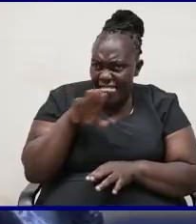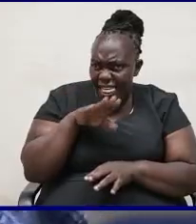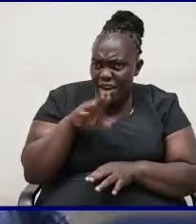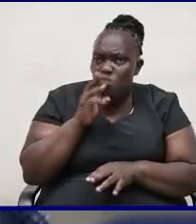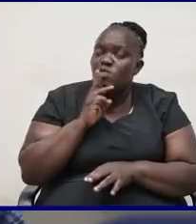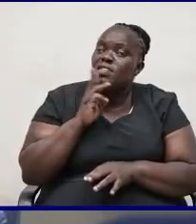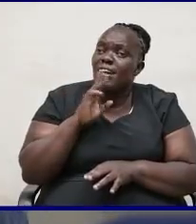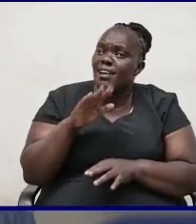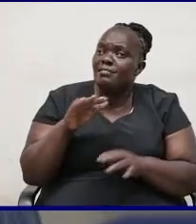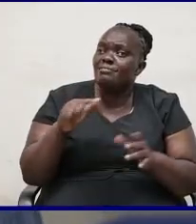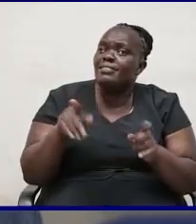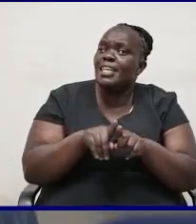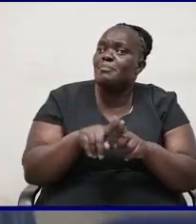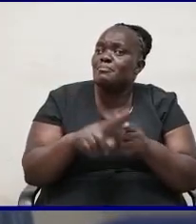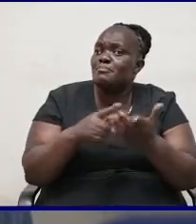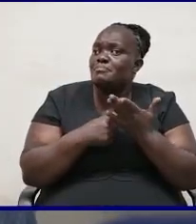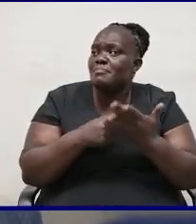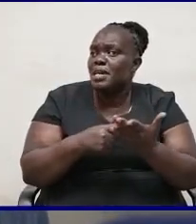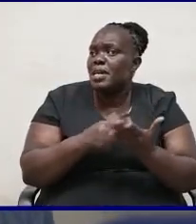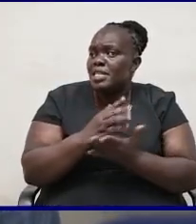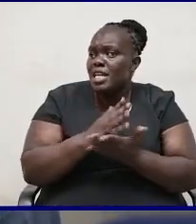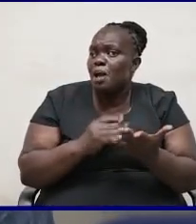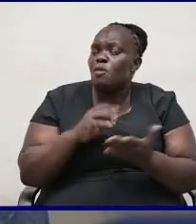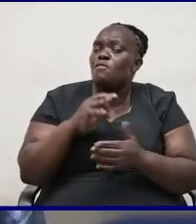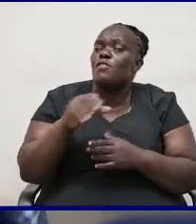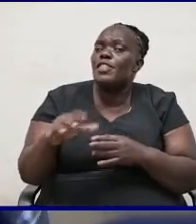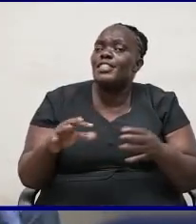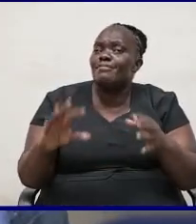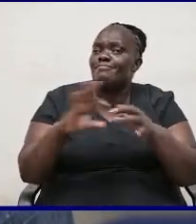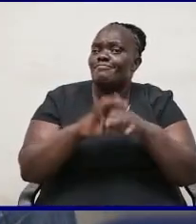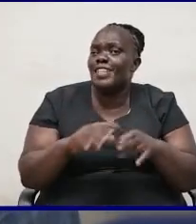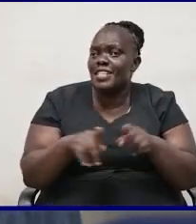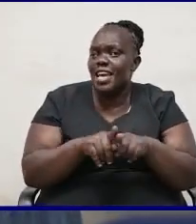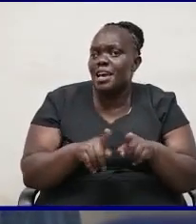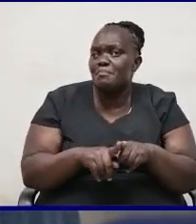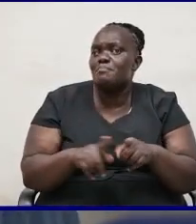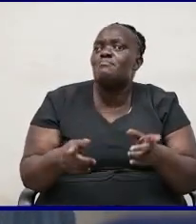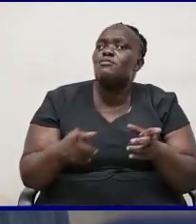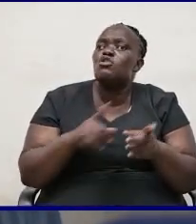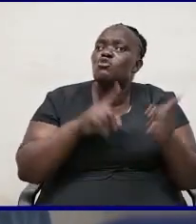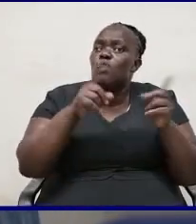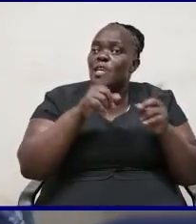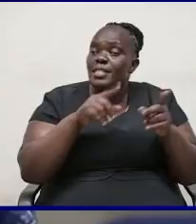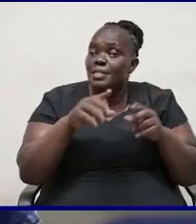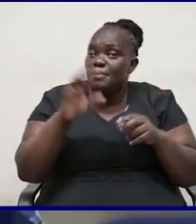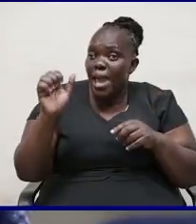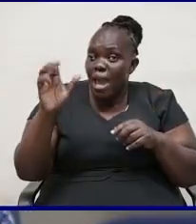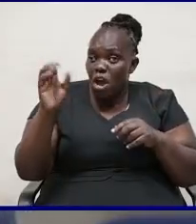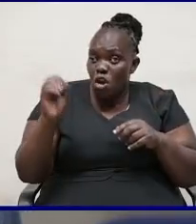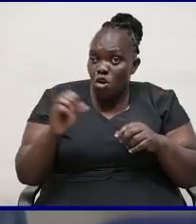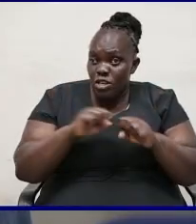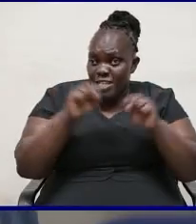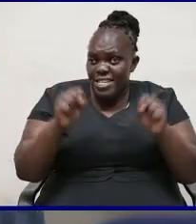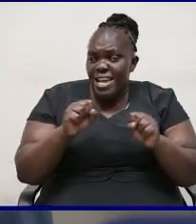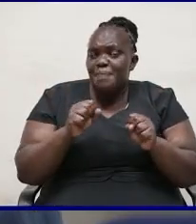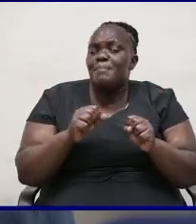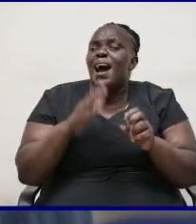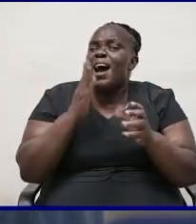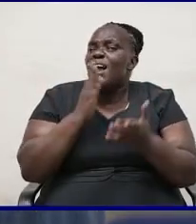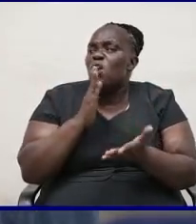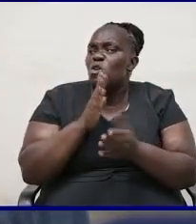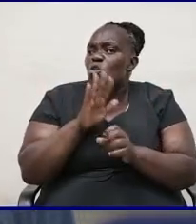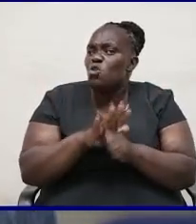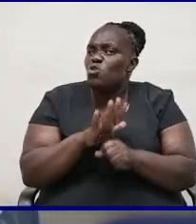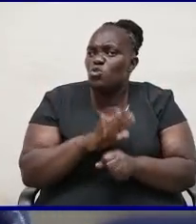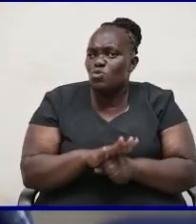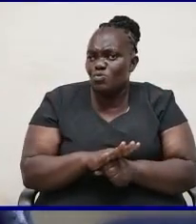question, especially after engaging with some of these associations that form the ecosystem of tourism, there have been a lot of complaints about